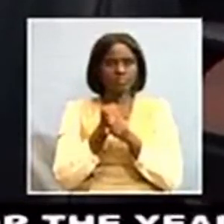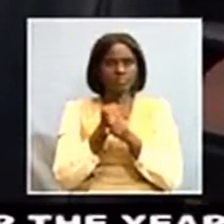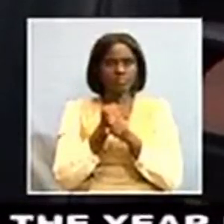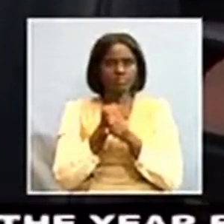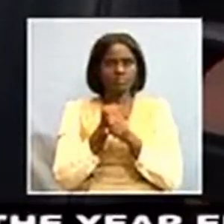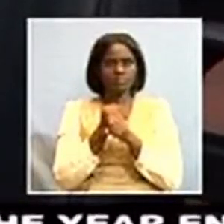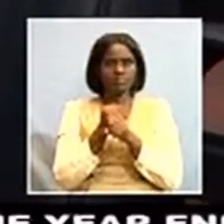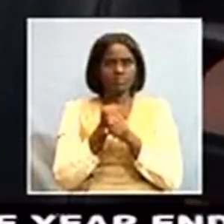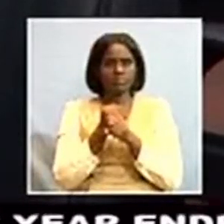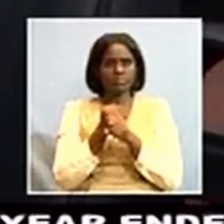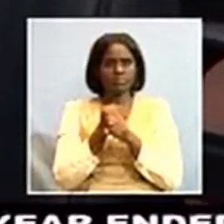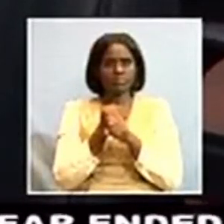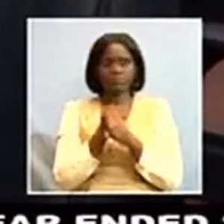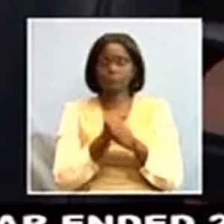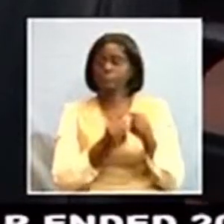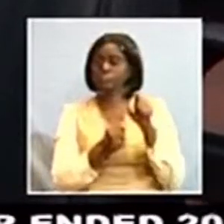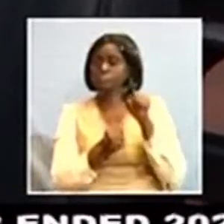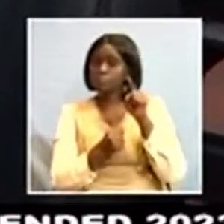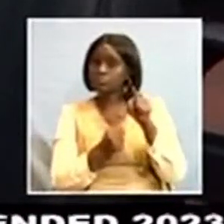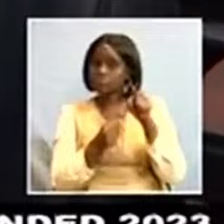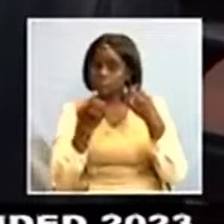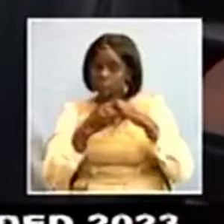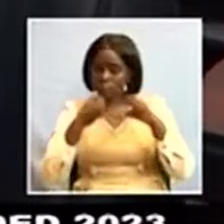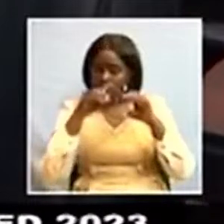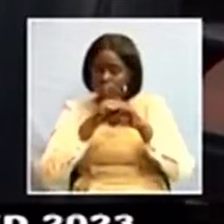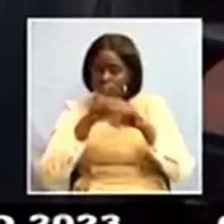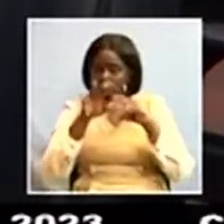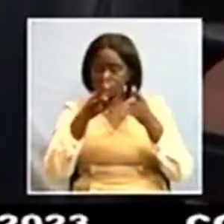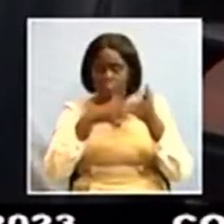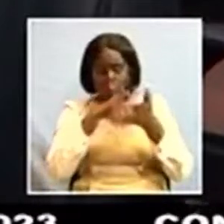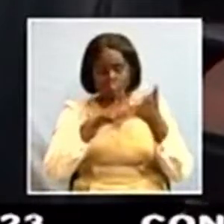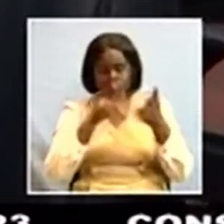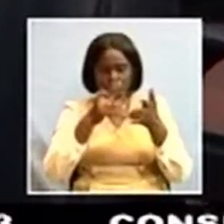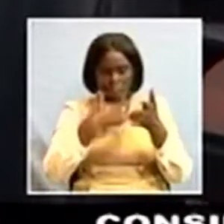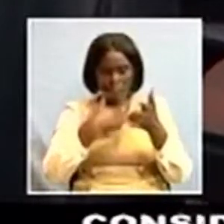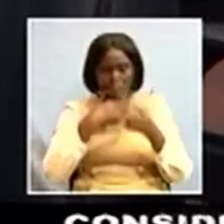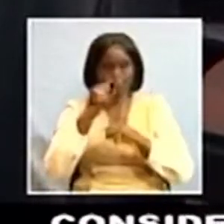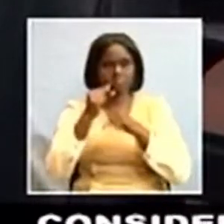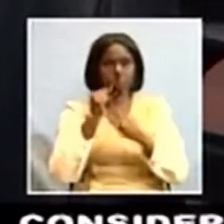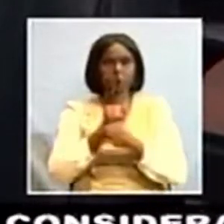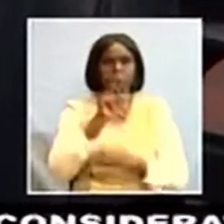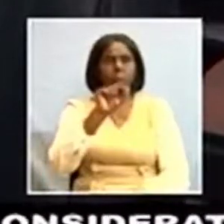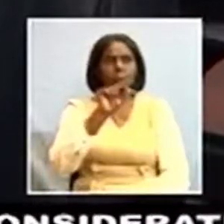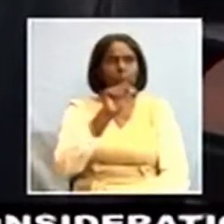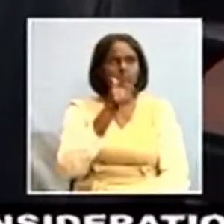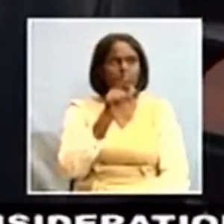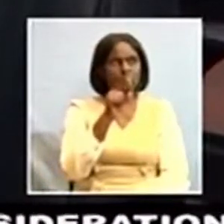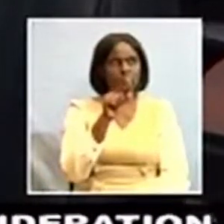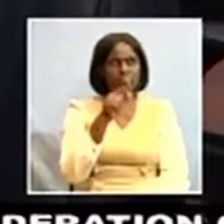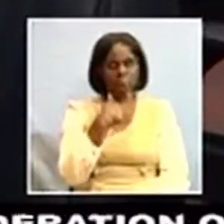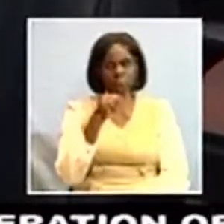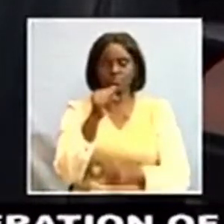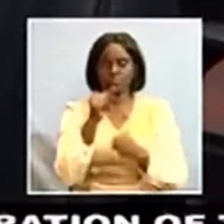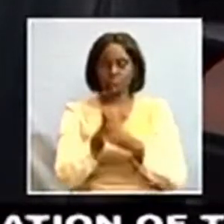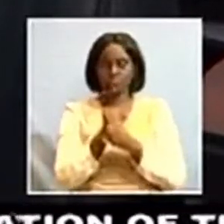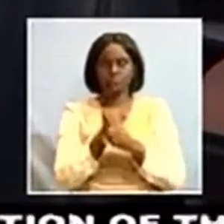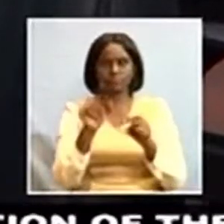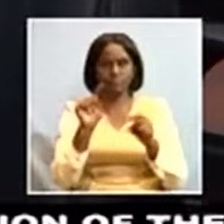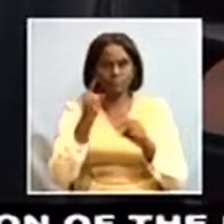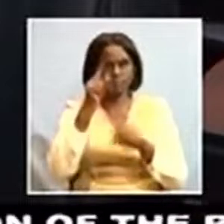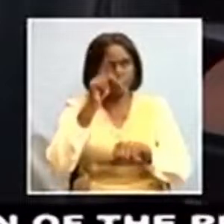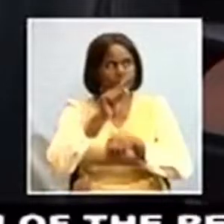So in your table, you have year 2021, like the first